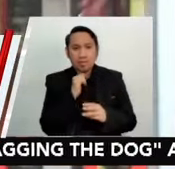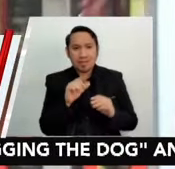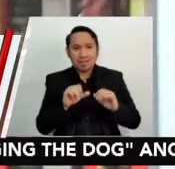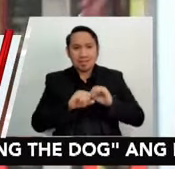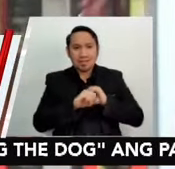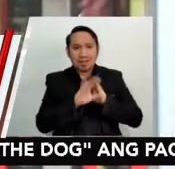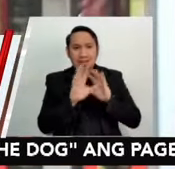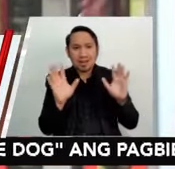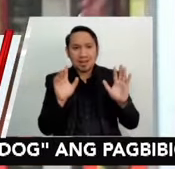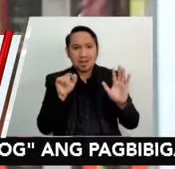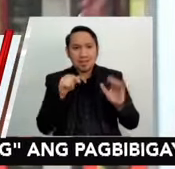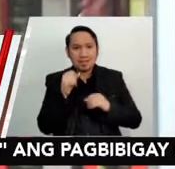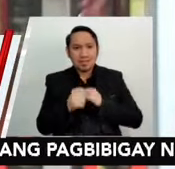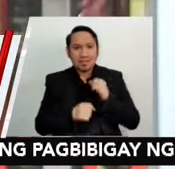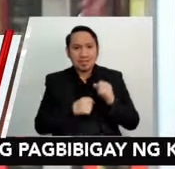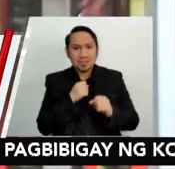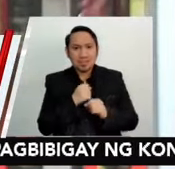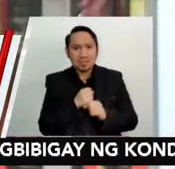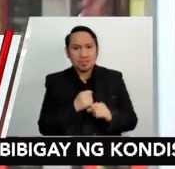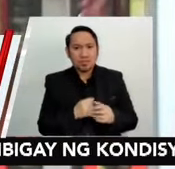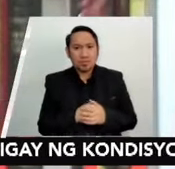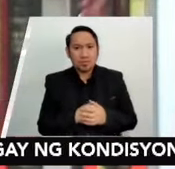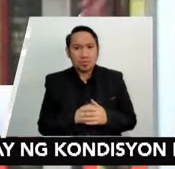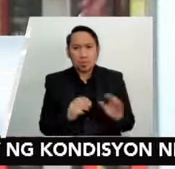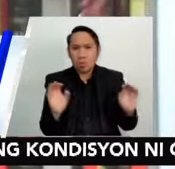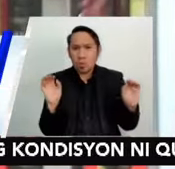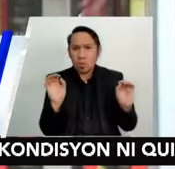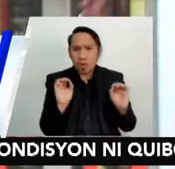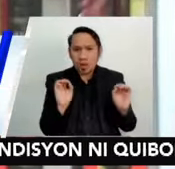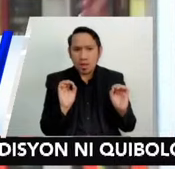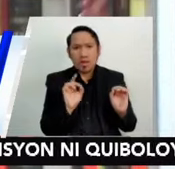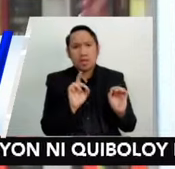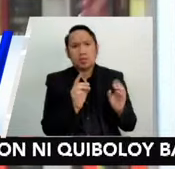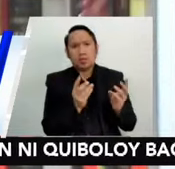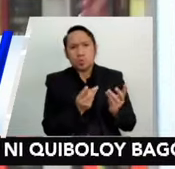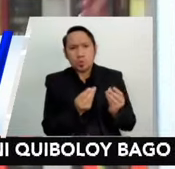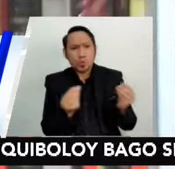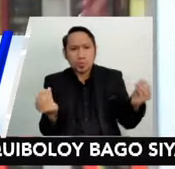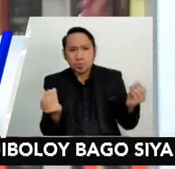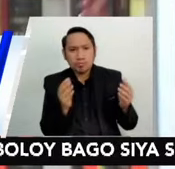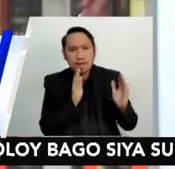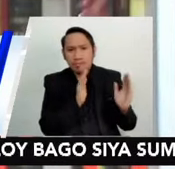no single cause, there is no single cure. We have a